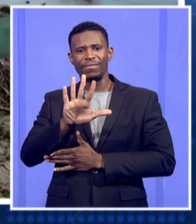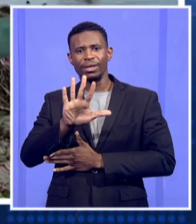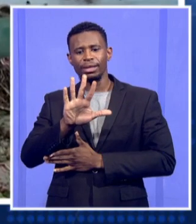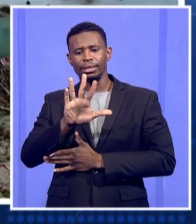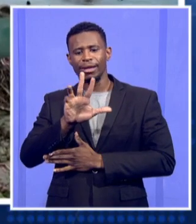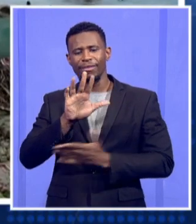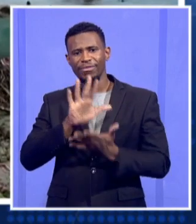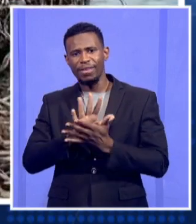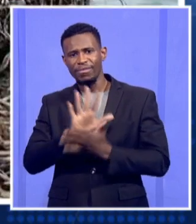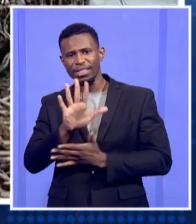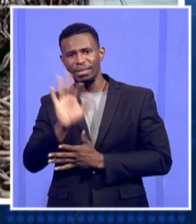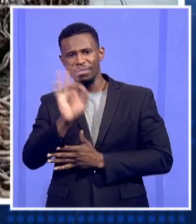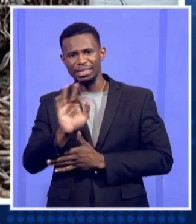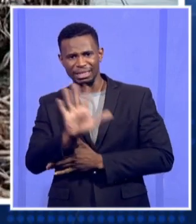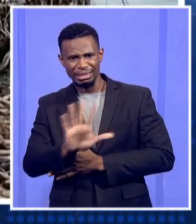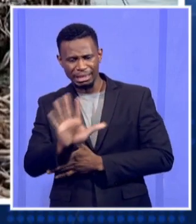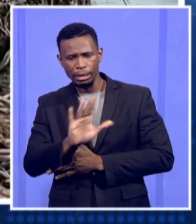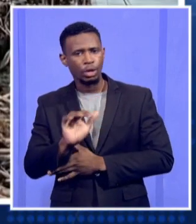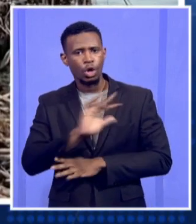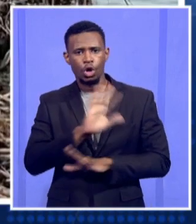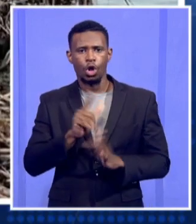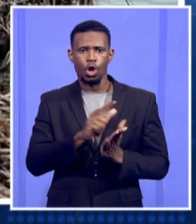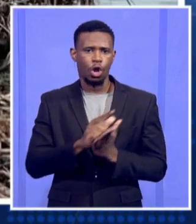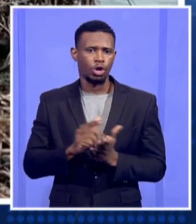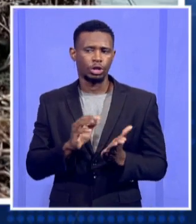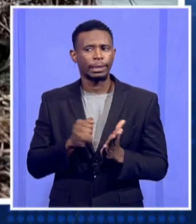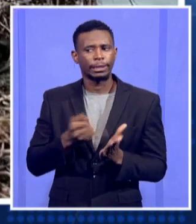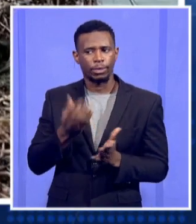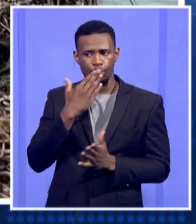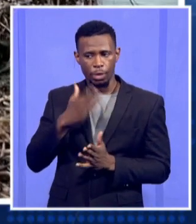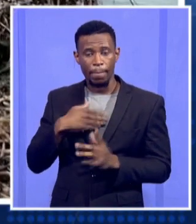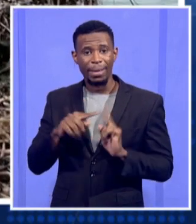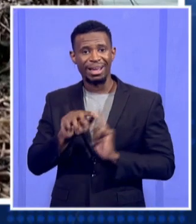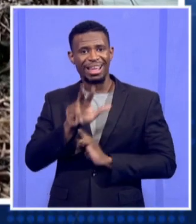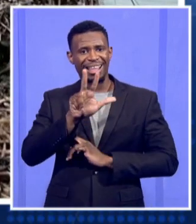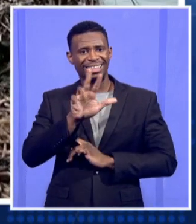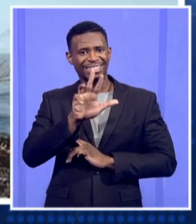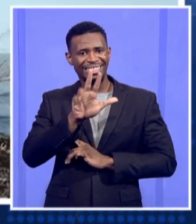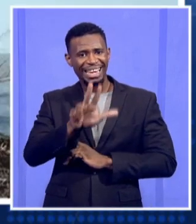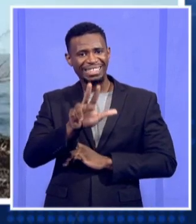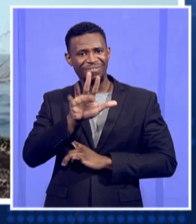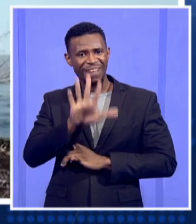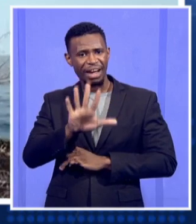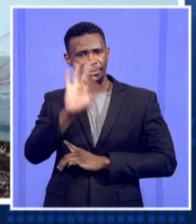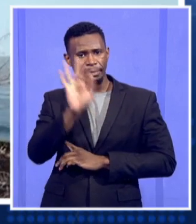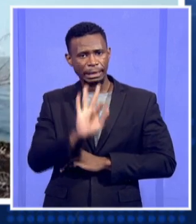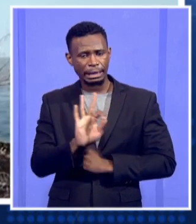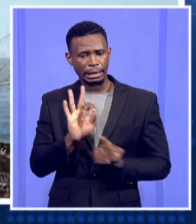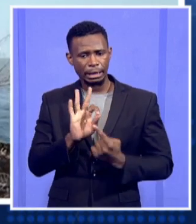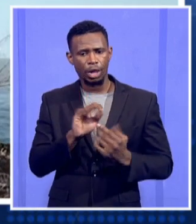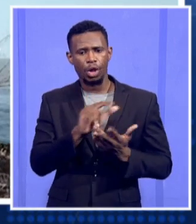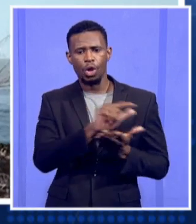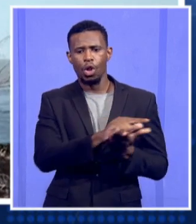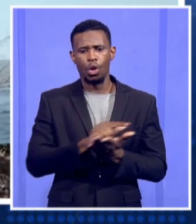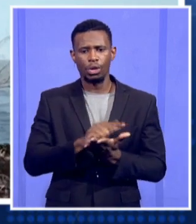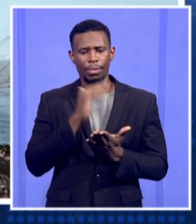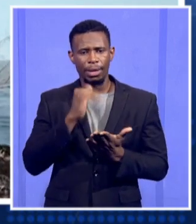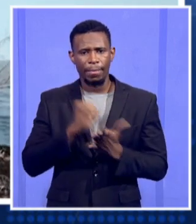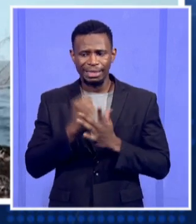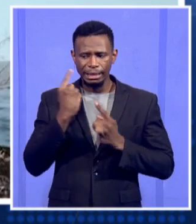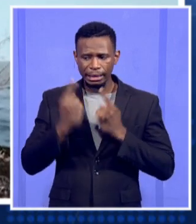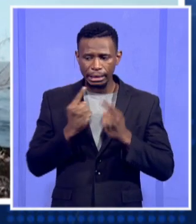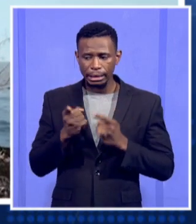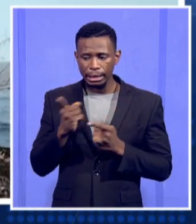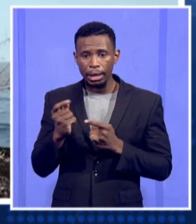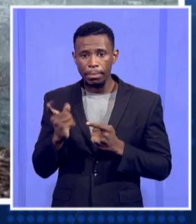that finances and to ensure that a majority, or you have a chunk of grants, so that we don't